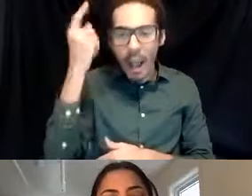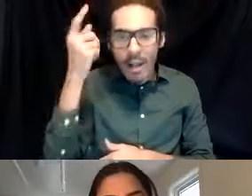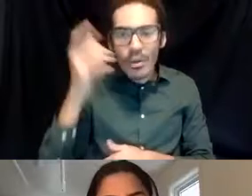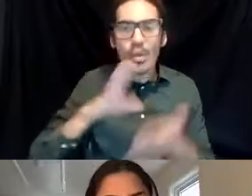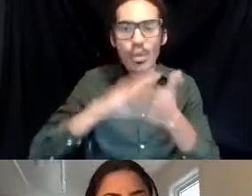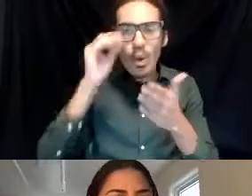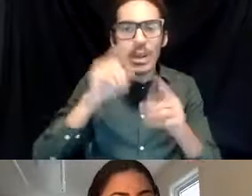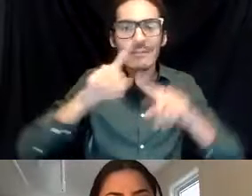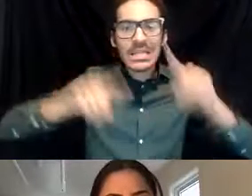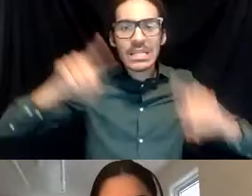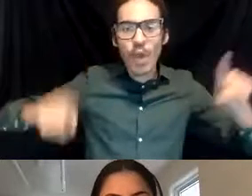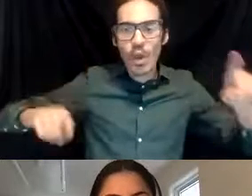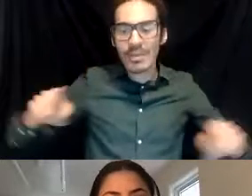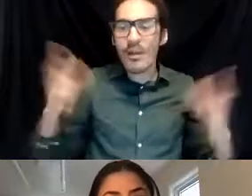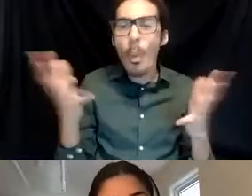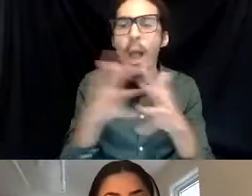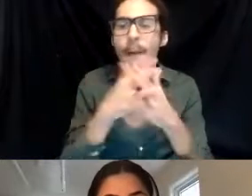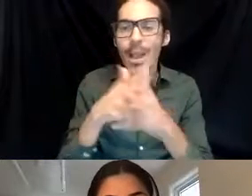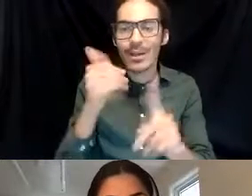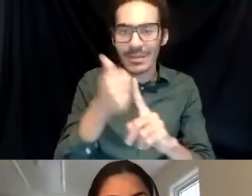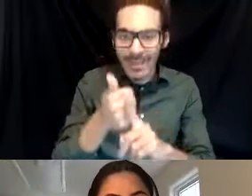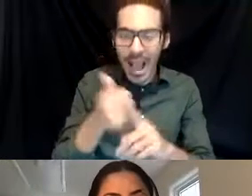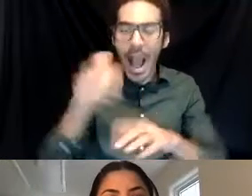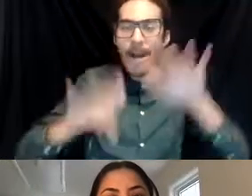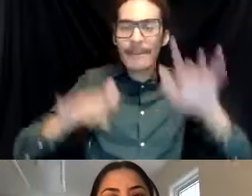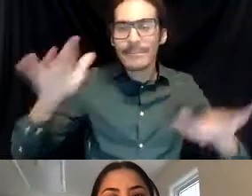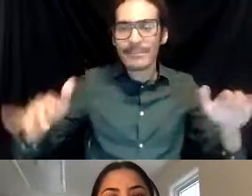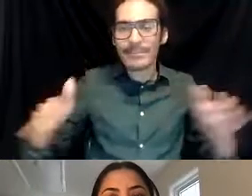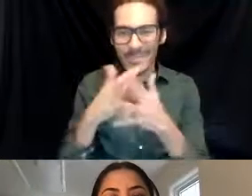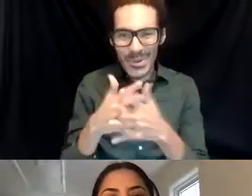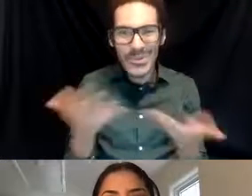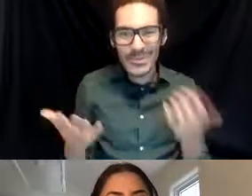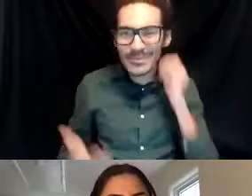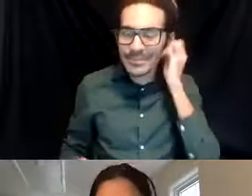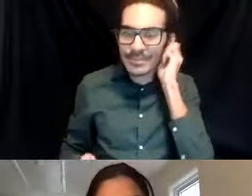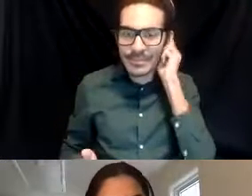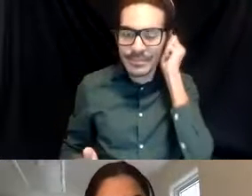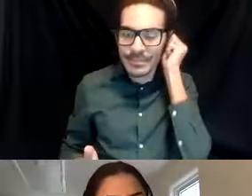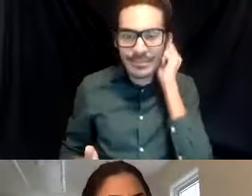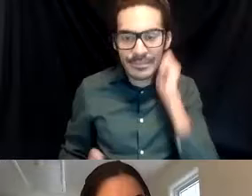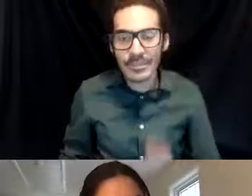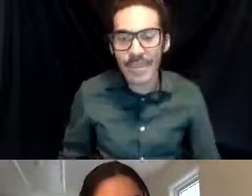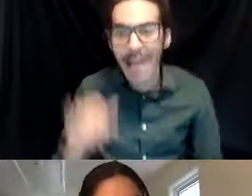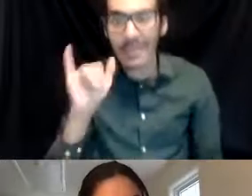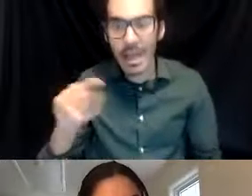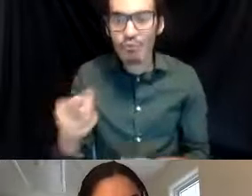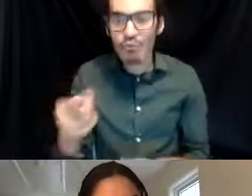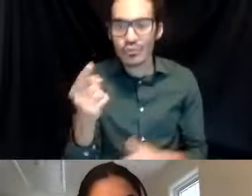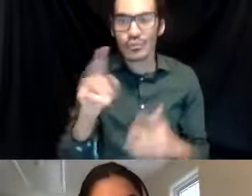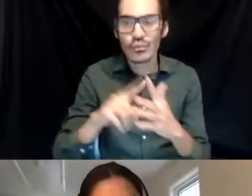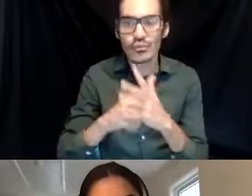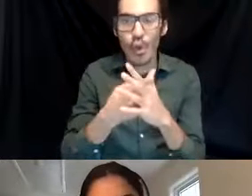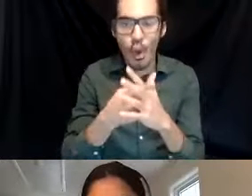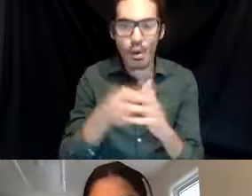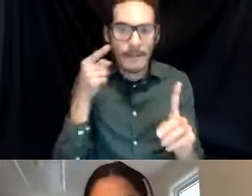the diversity of what America is. America too is diverse. Um, and that was just the starting point. So I learned